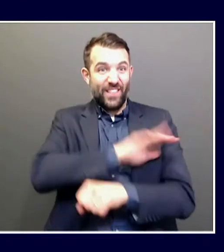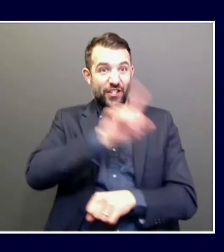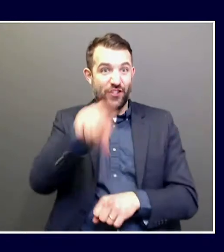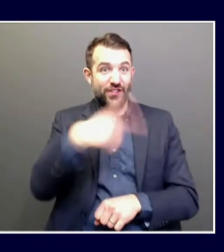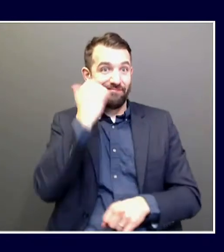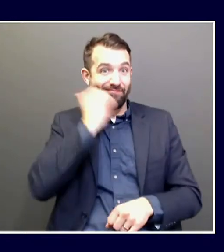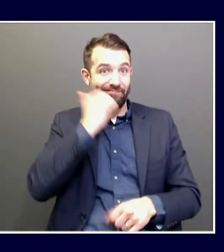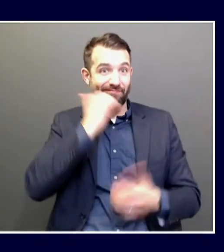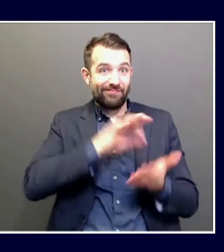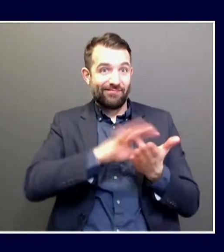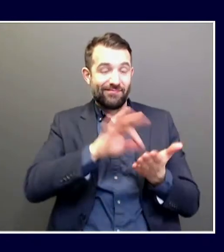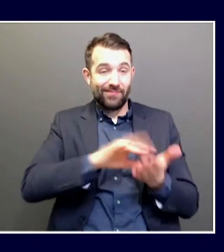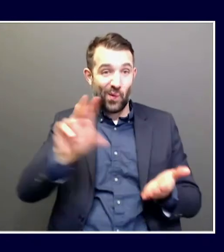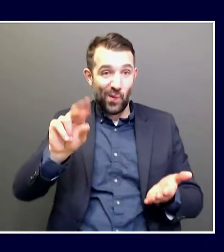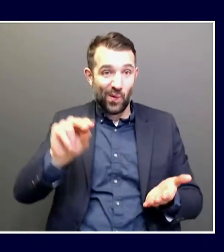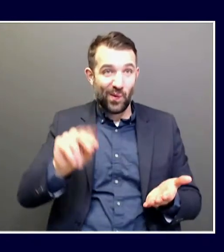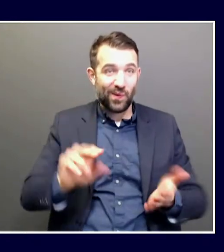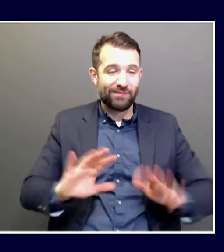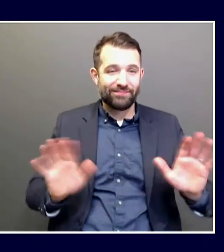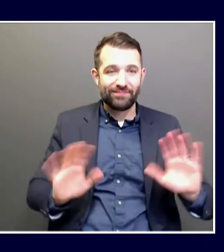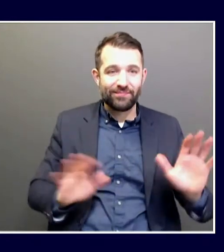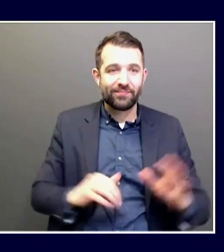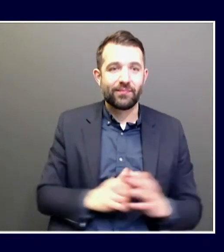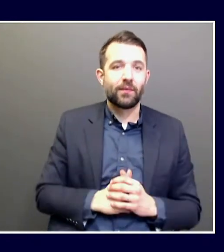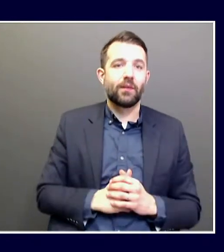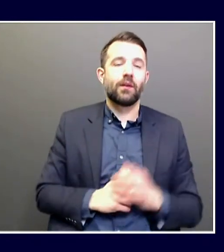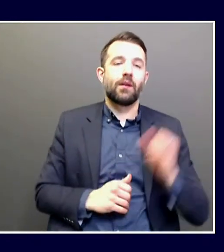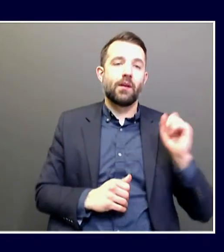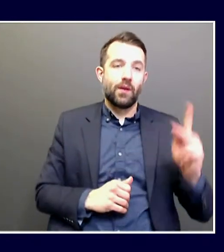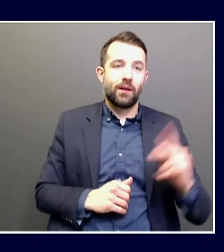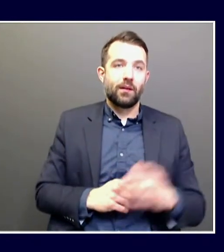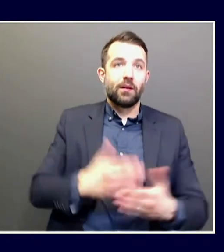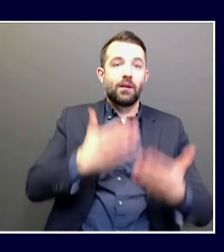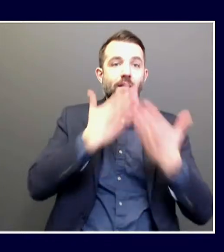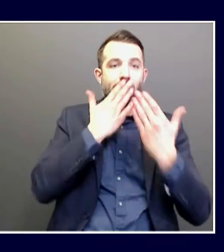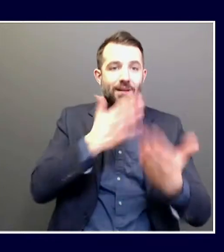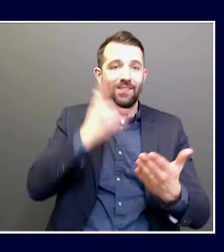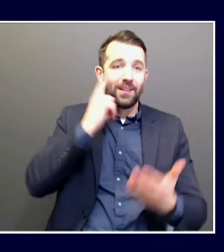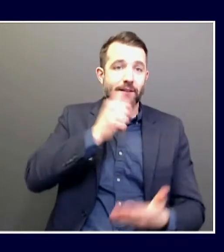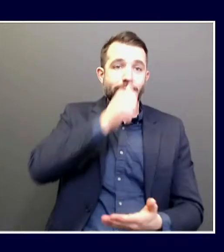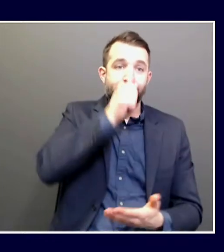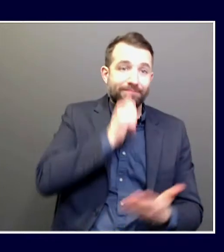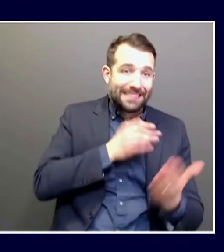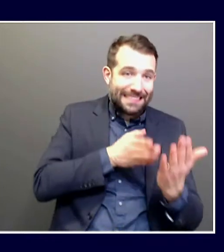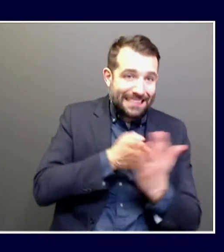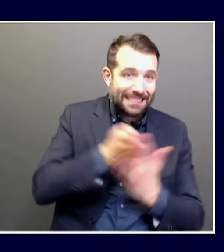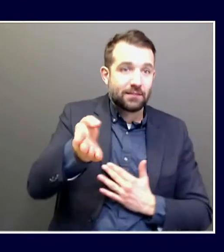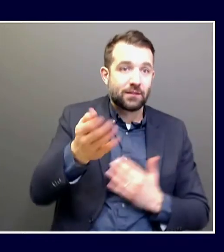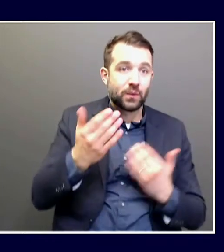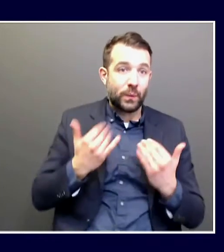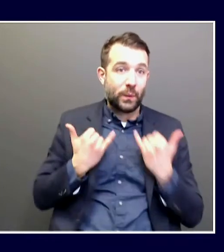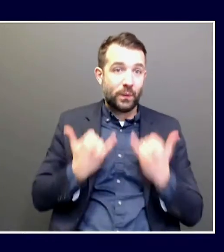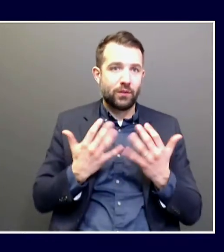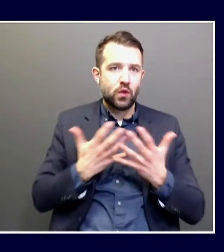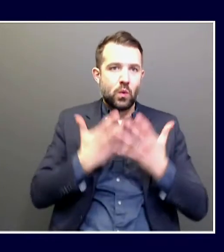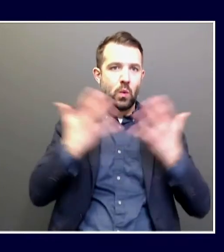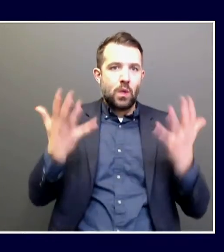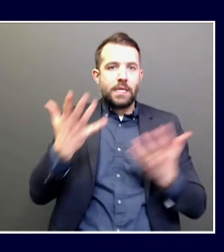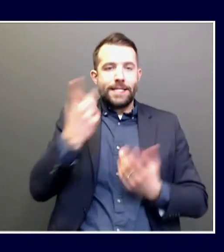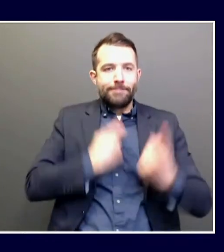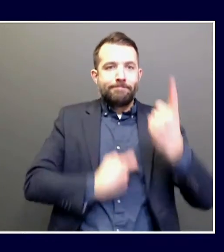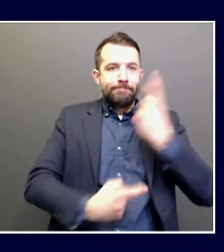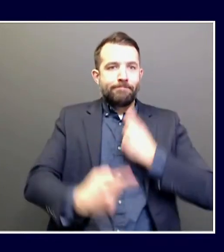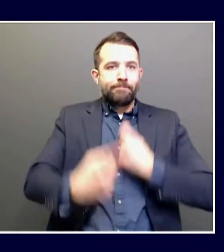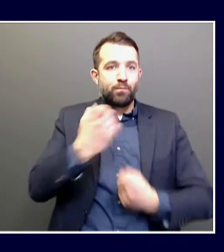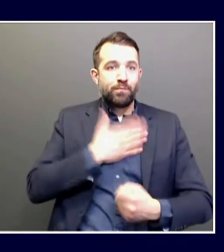thanks, Sean. And thanks to everyone for bearing with us today. We had a lot of questions, and again, I went on at more length than usual. But thank